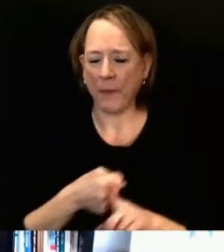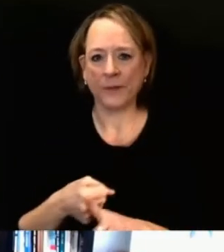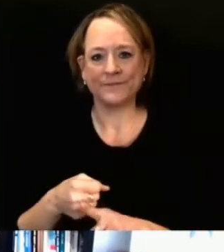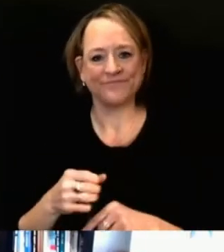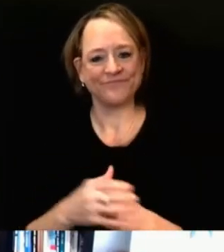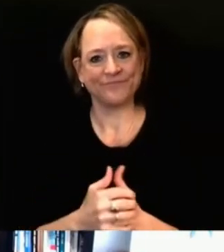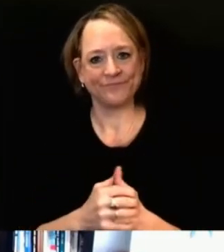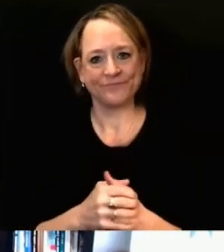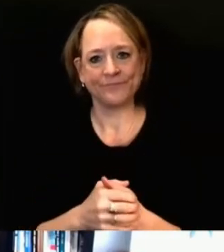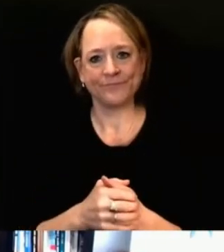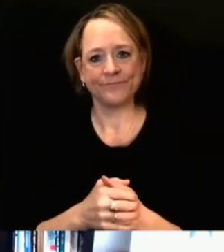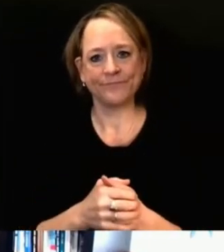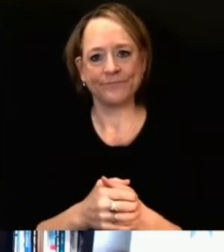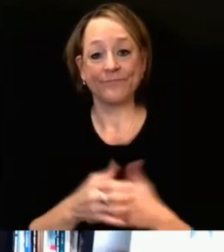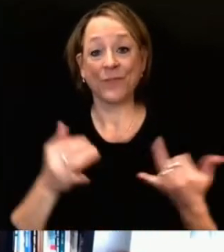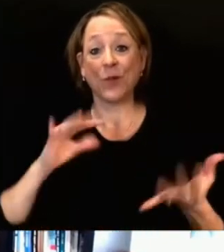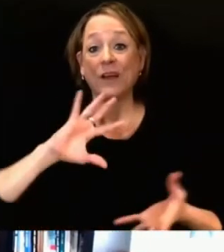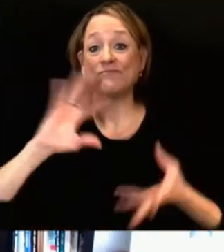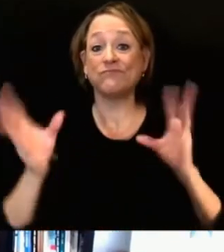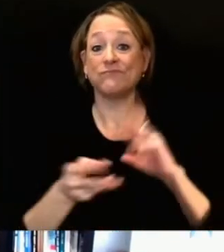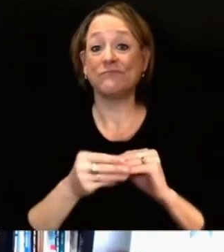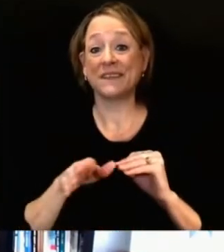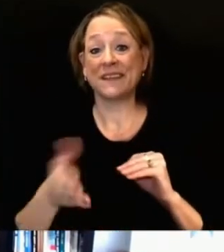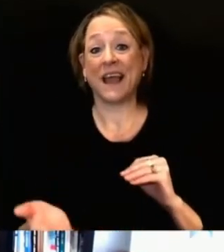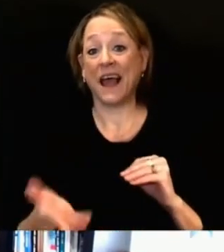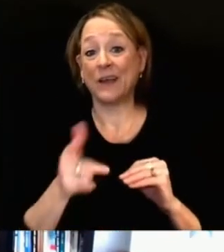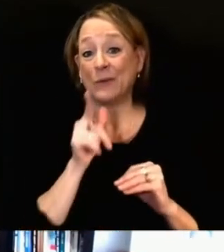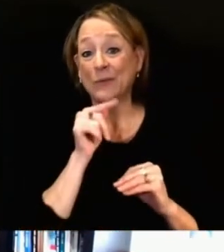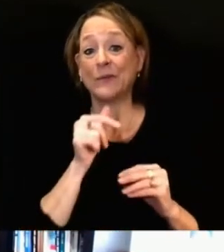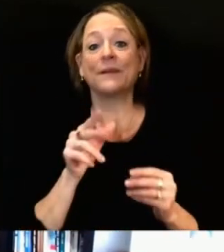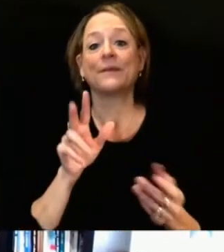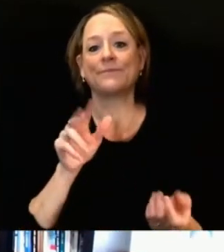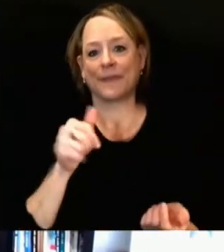COVID-19. Our total confirmed deaths have now reached